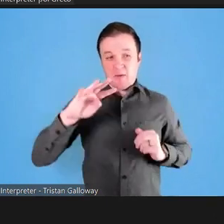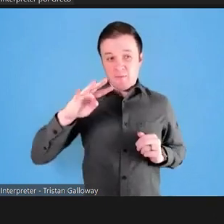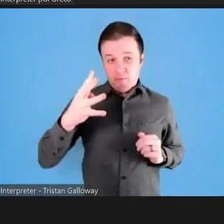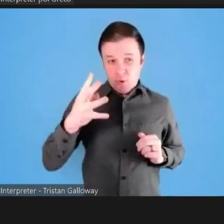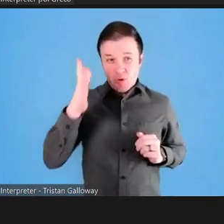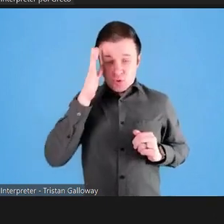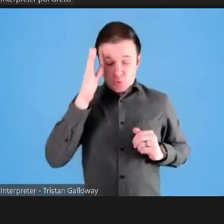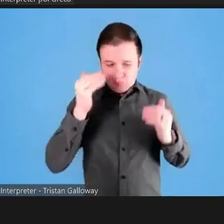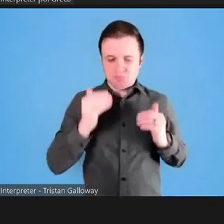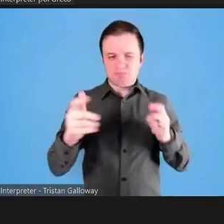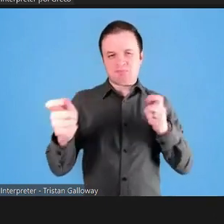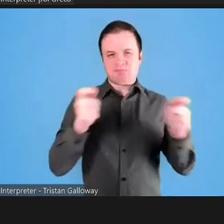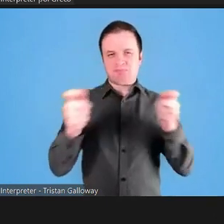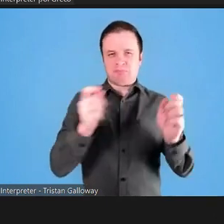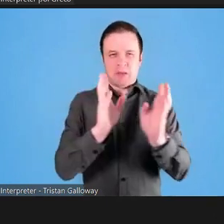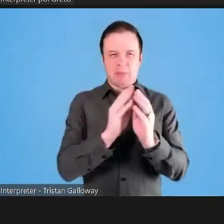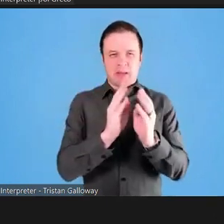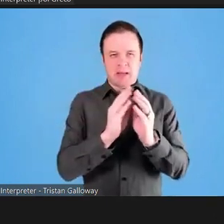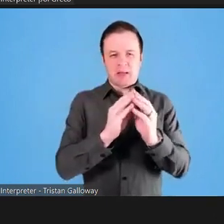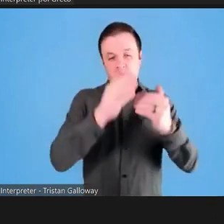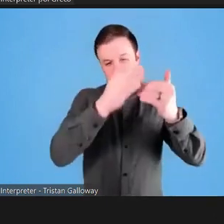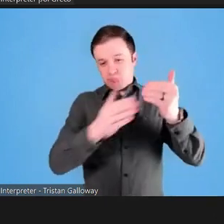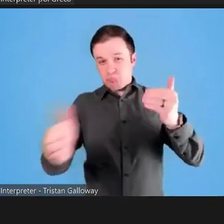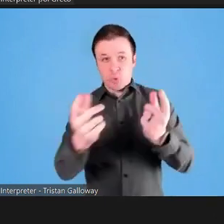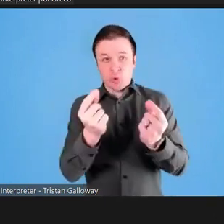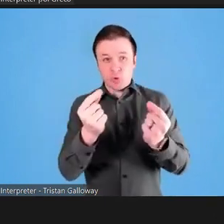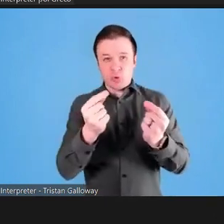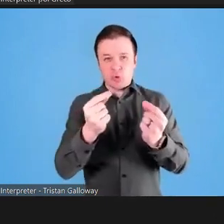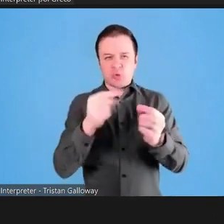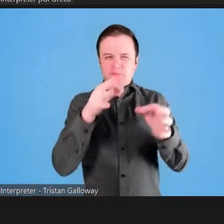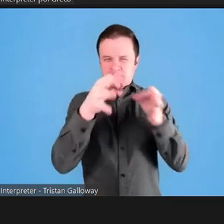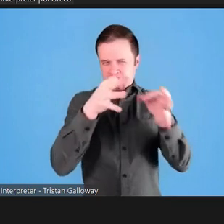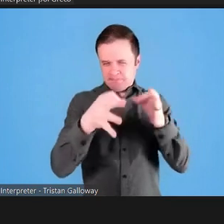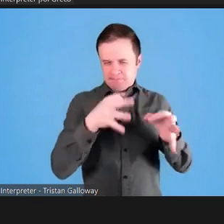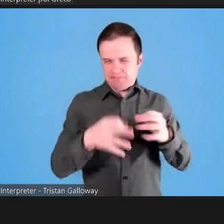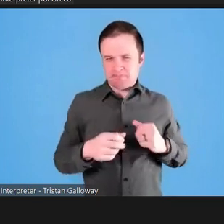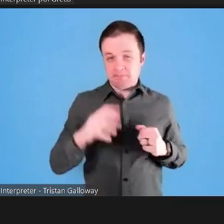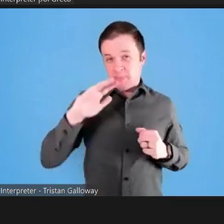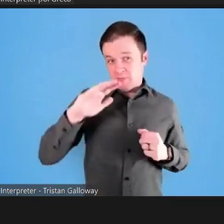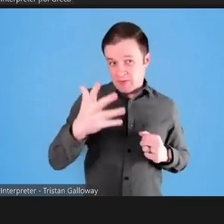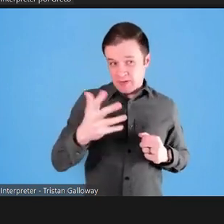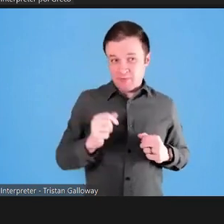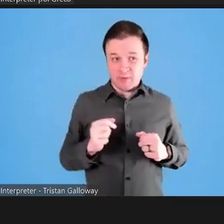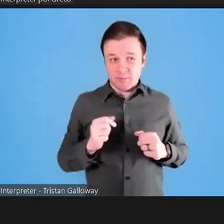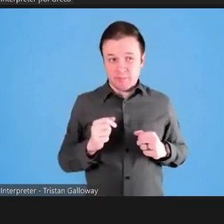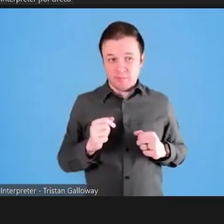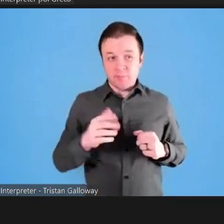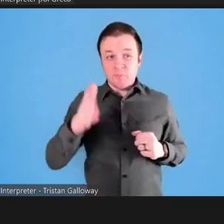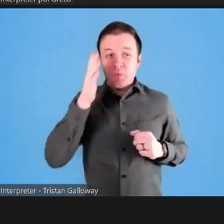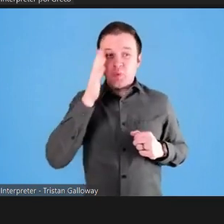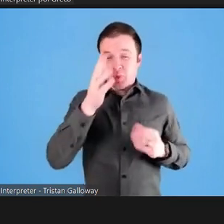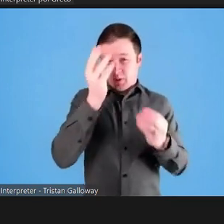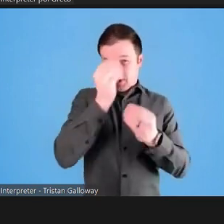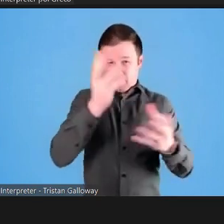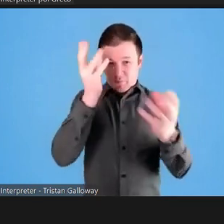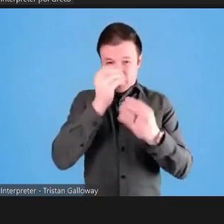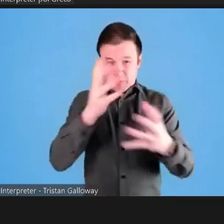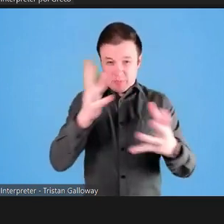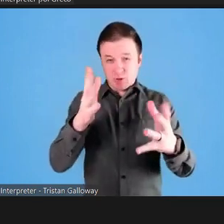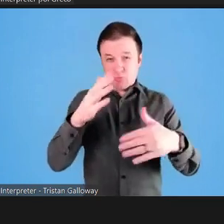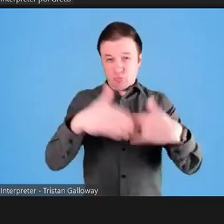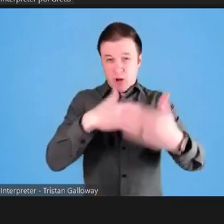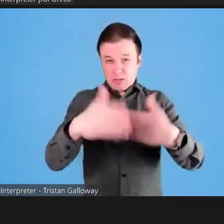and lay the groundwork for the weeks to come. In step 5, you will conduct the information gathering